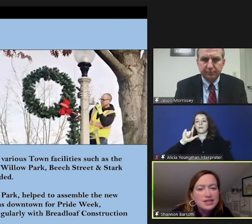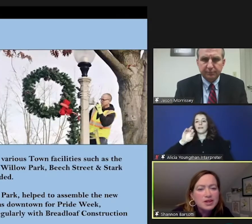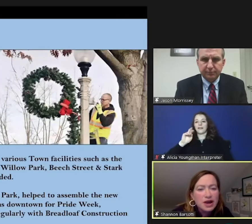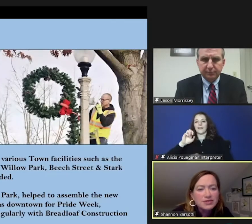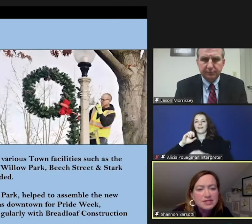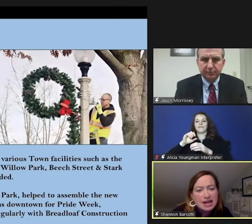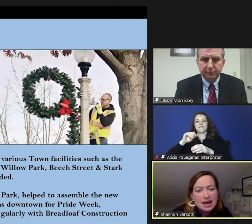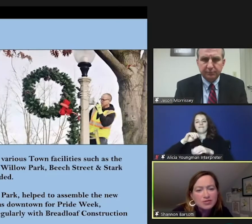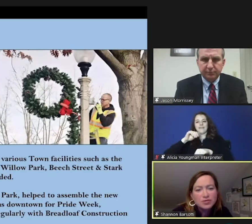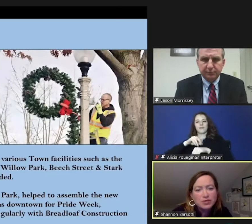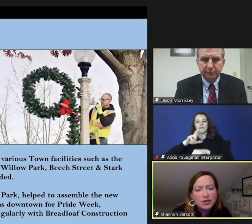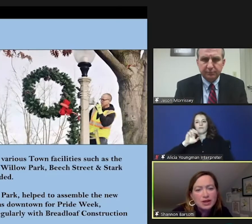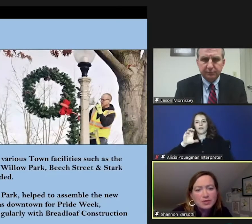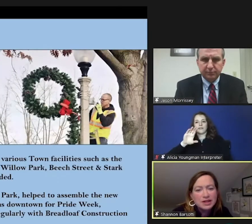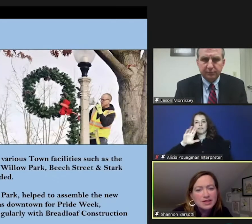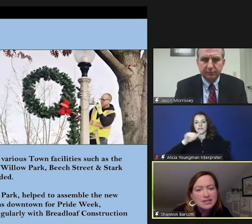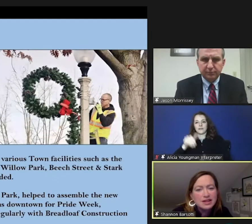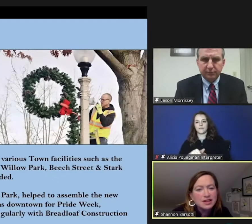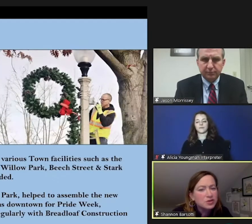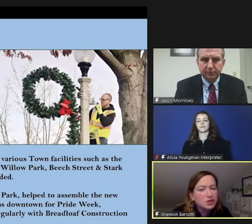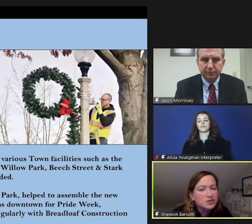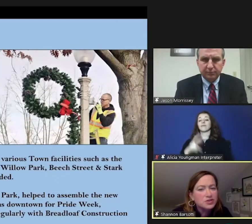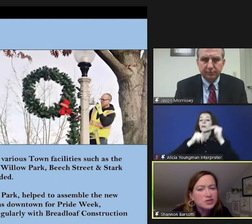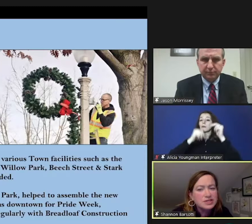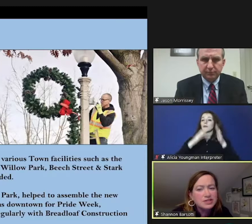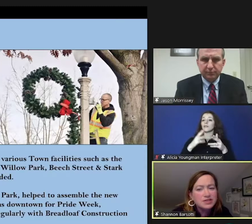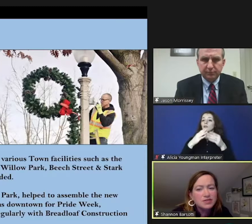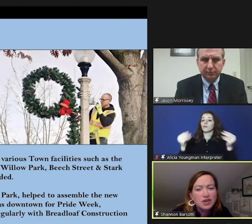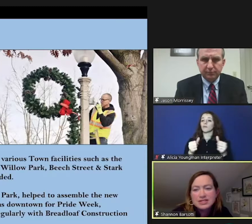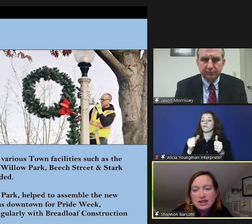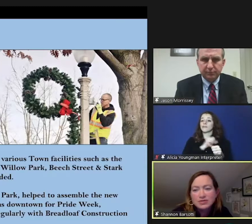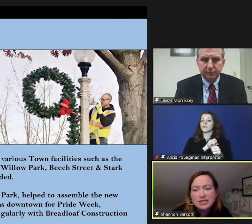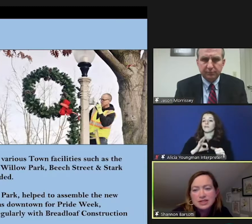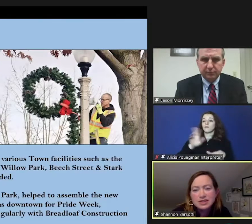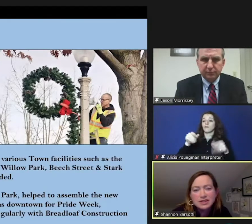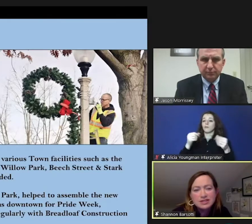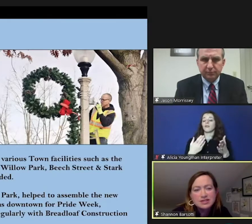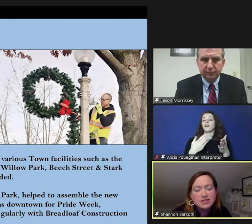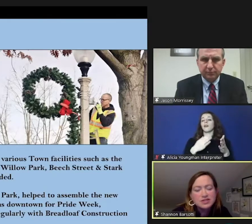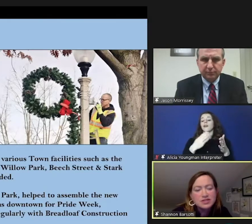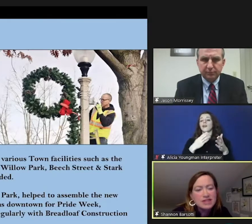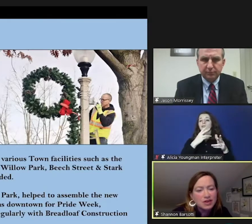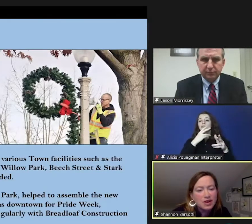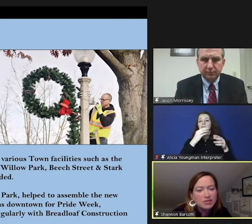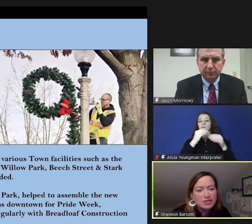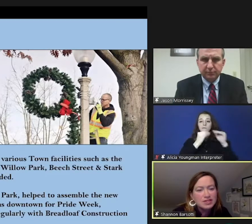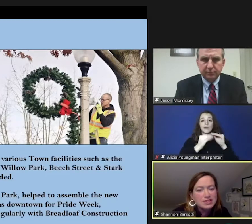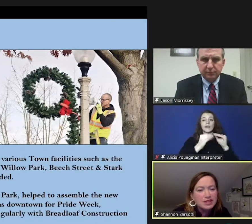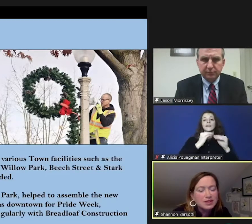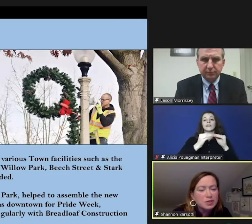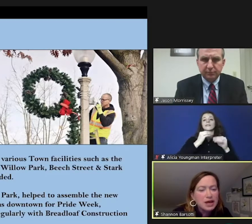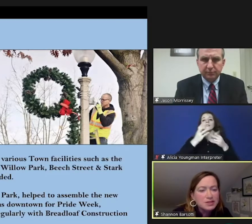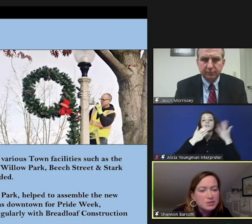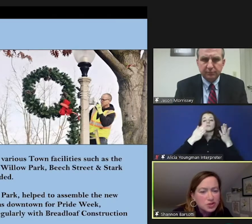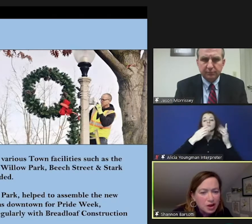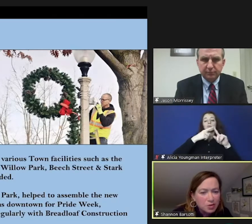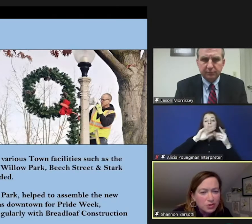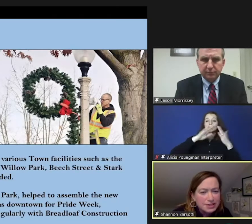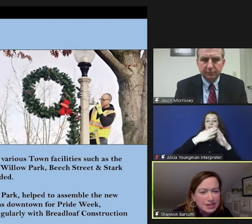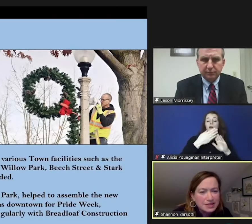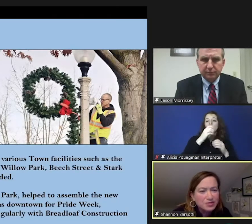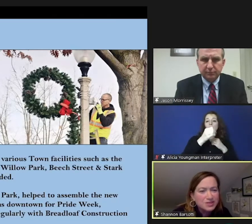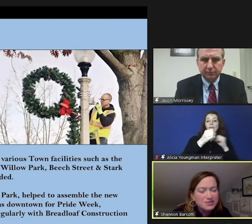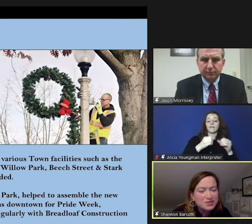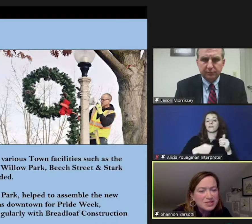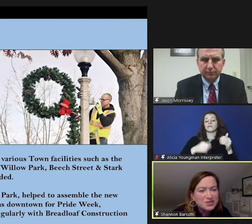Our buildings and grounds staff provide maintenance and custodial services to various town facilities, such as the town office, the blacksmith shop